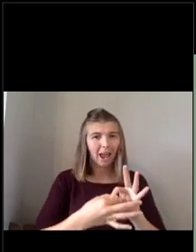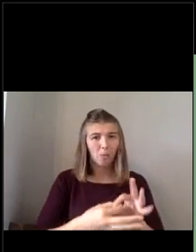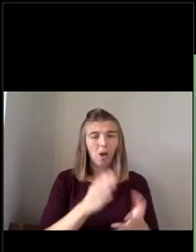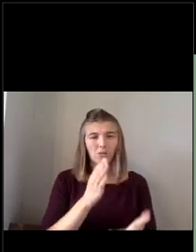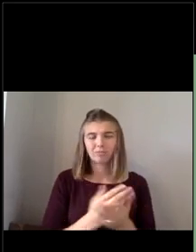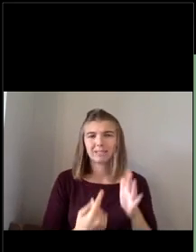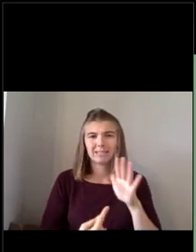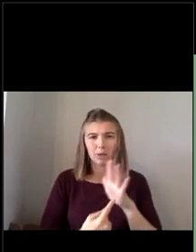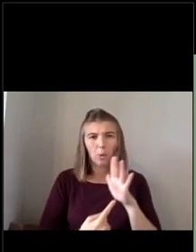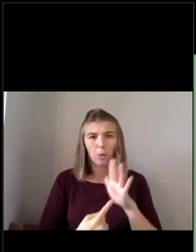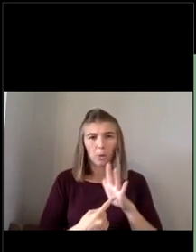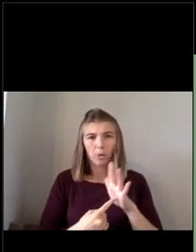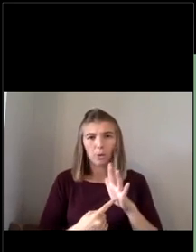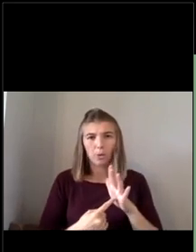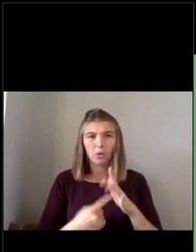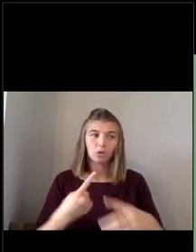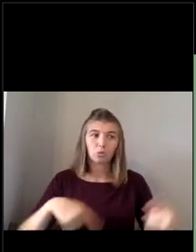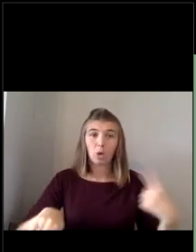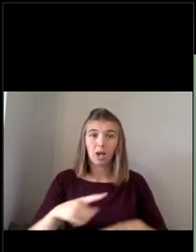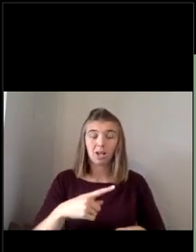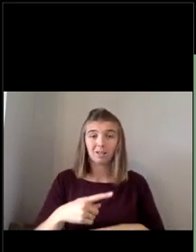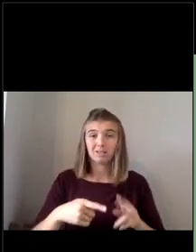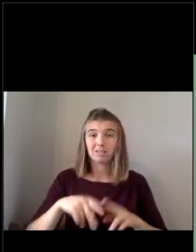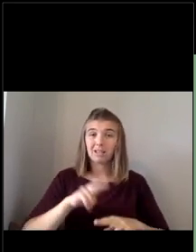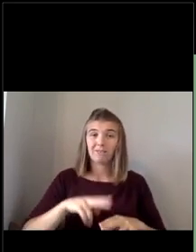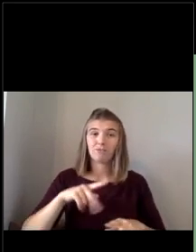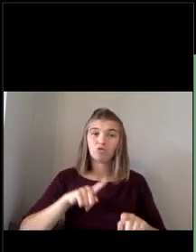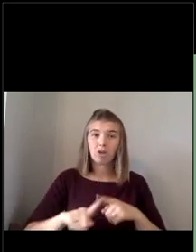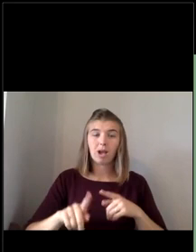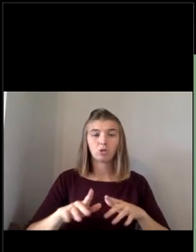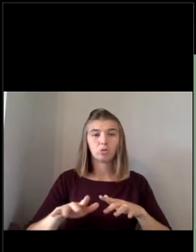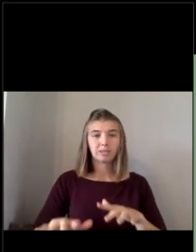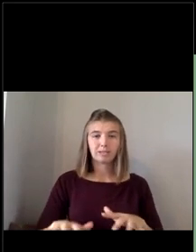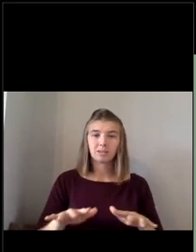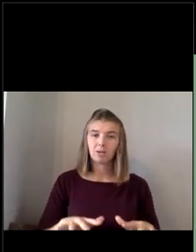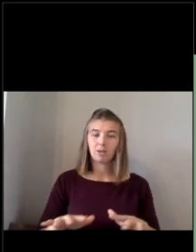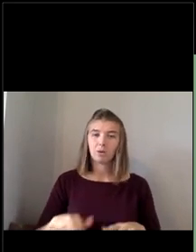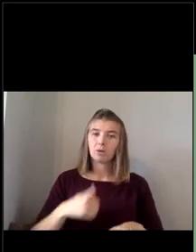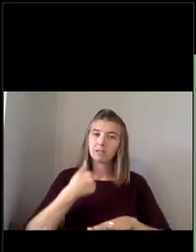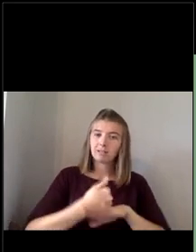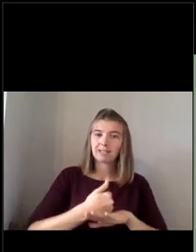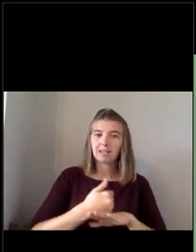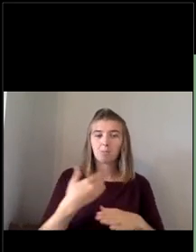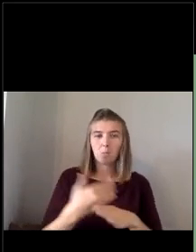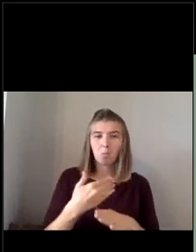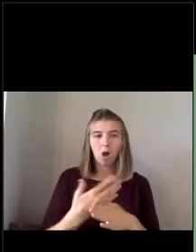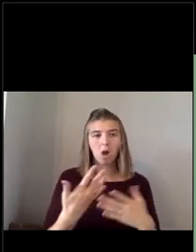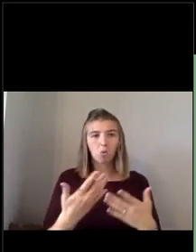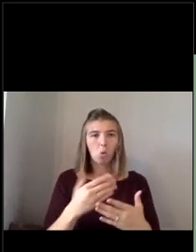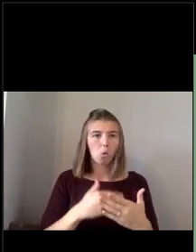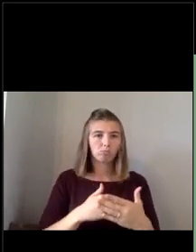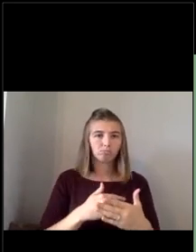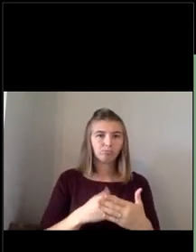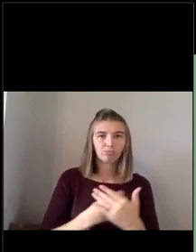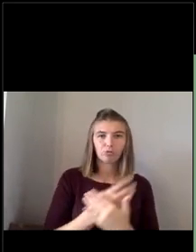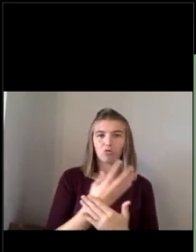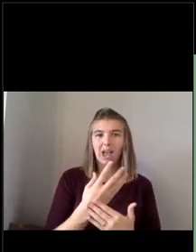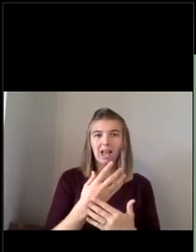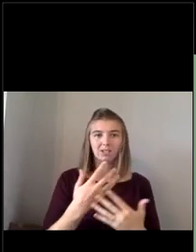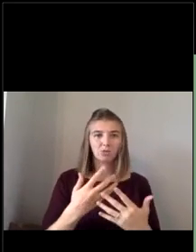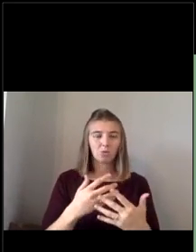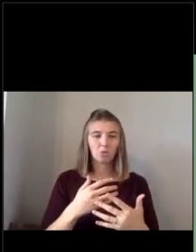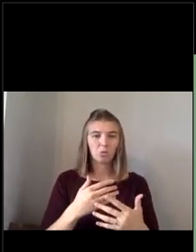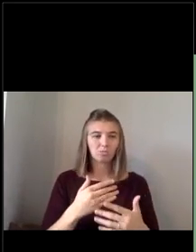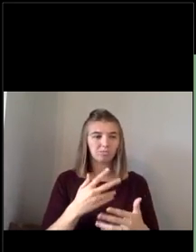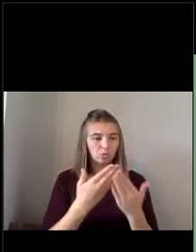know, if you are to settle in the workplace or even progress, because often through these networks, information is